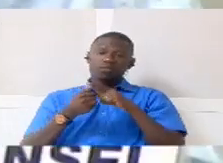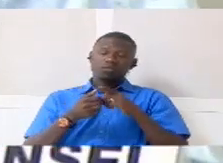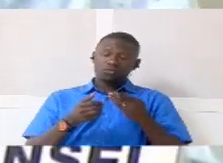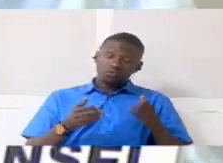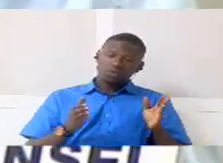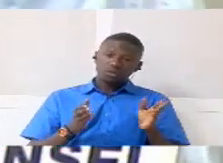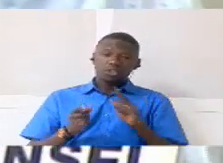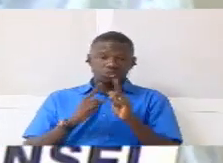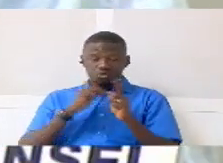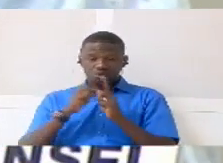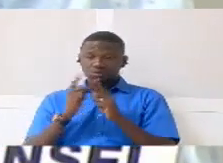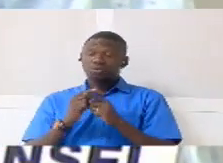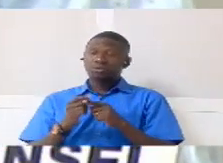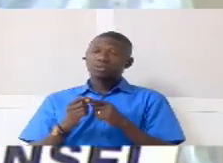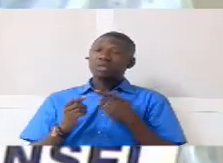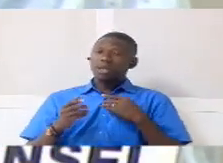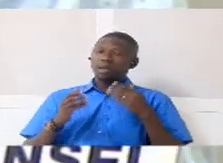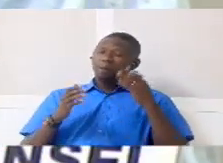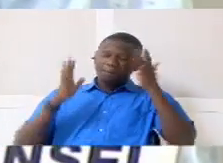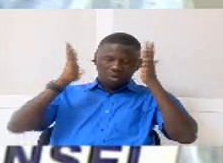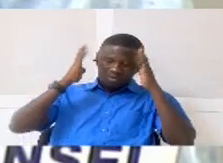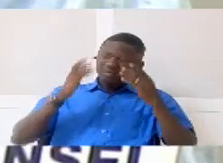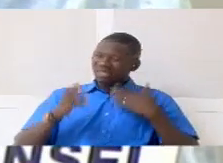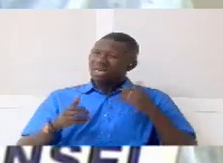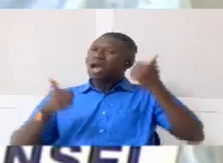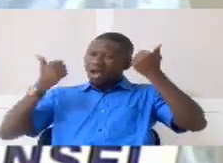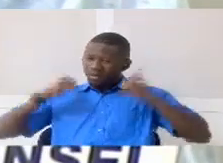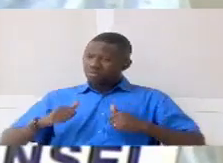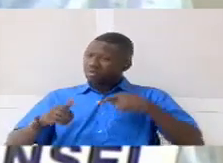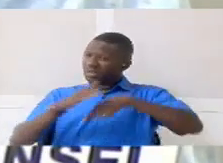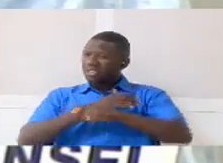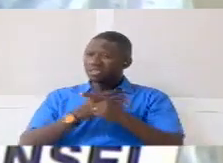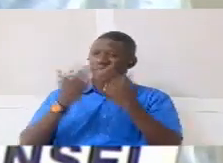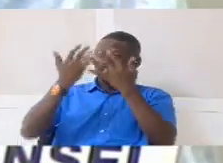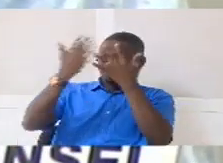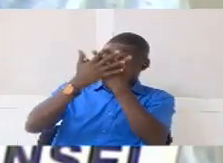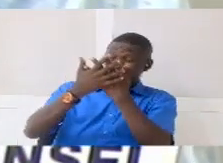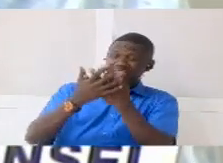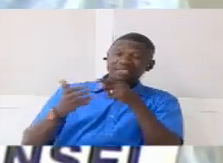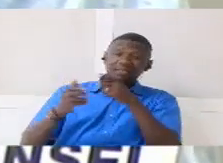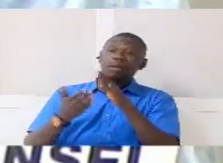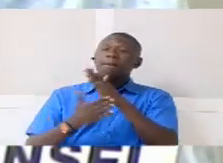the prisons, the problems that existed in the prisons between